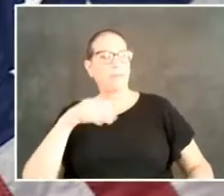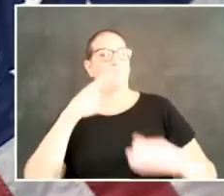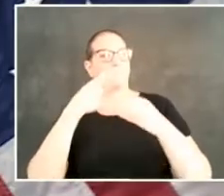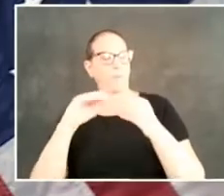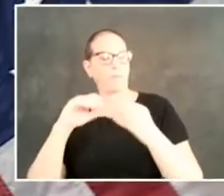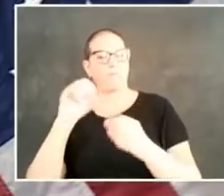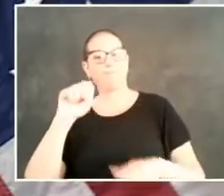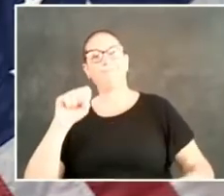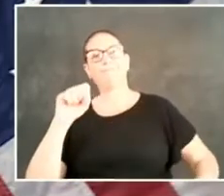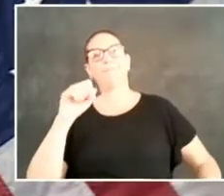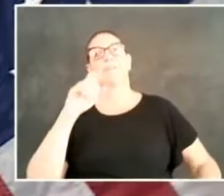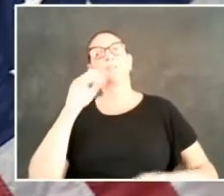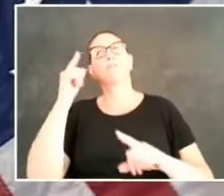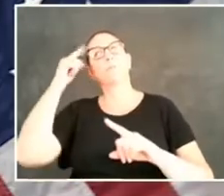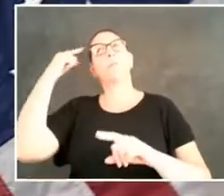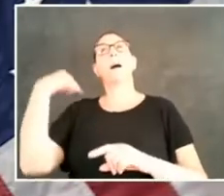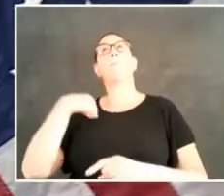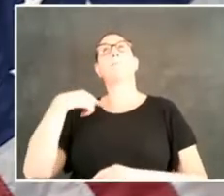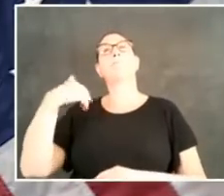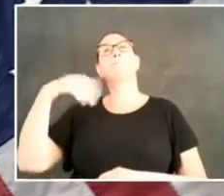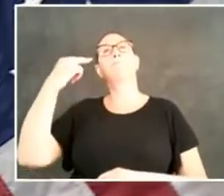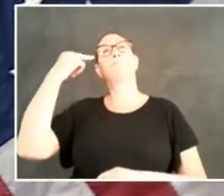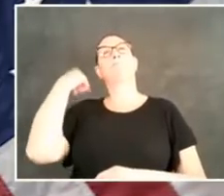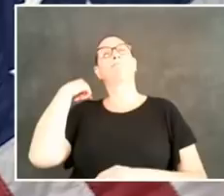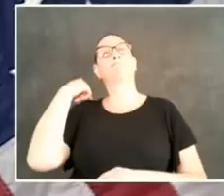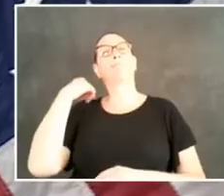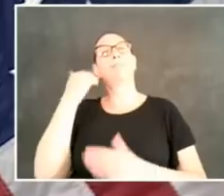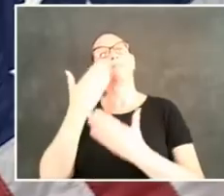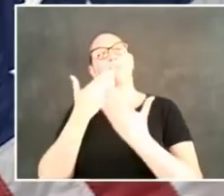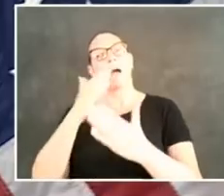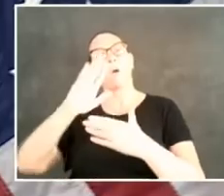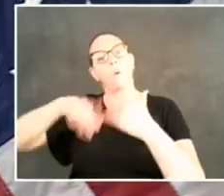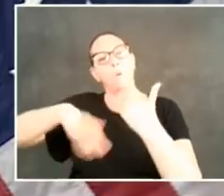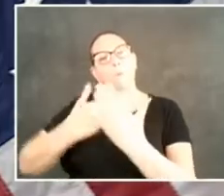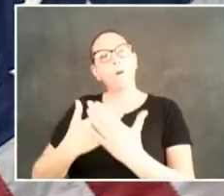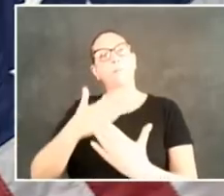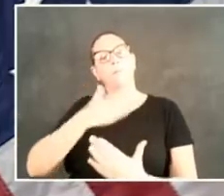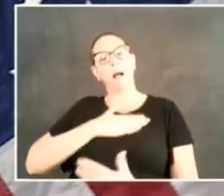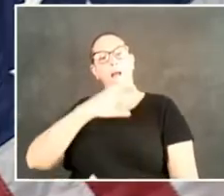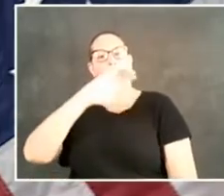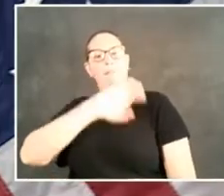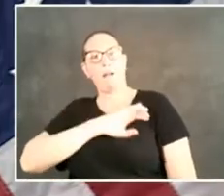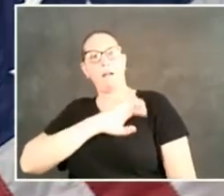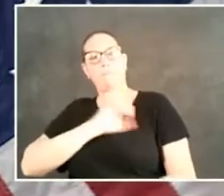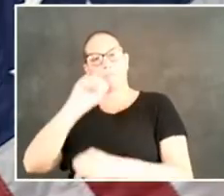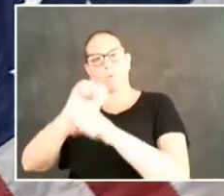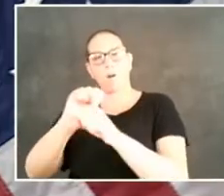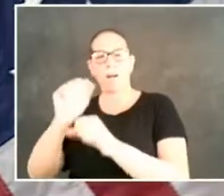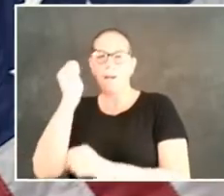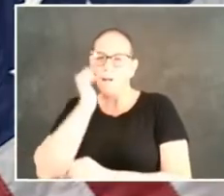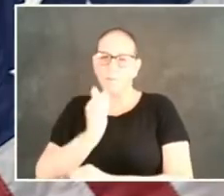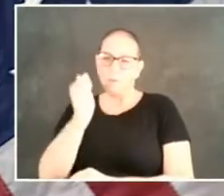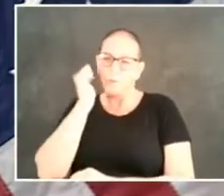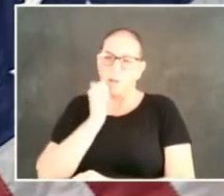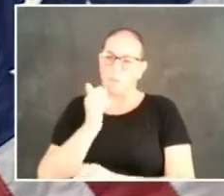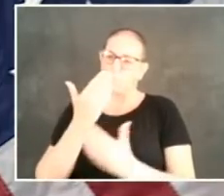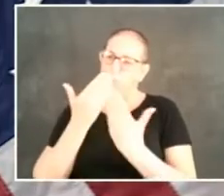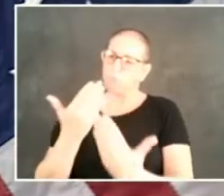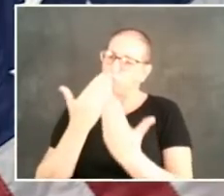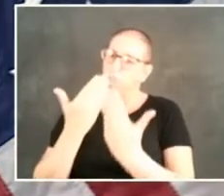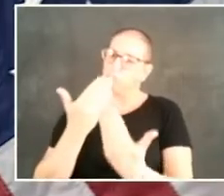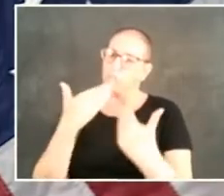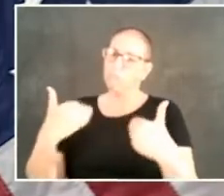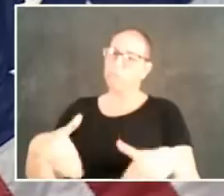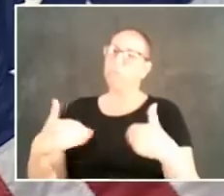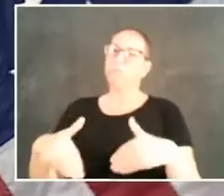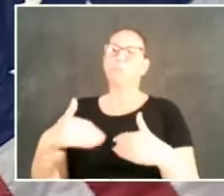And across the city, from borough to borough, regardless of what neighborhood it's in, officers are out there doing their